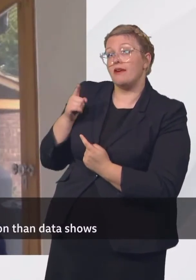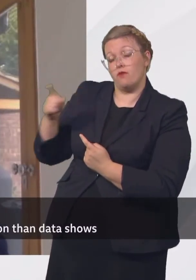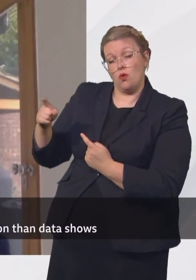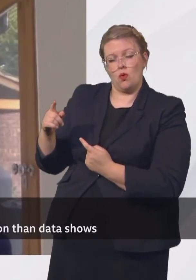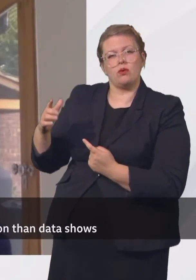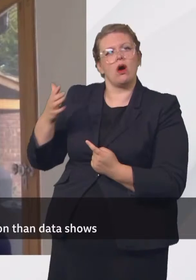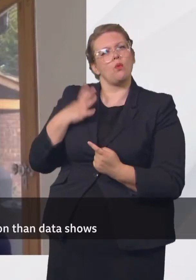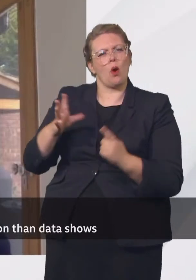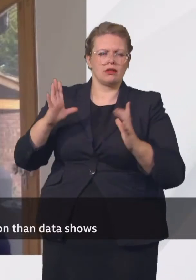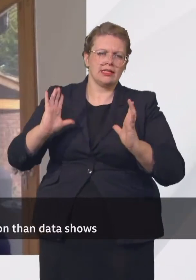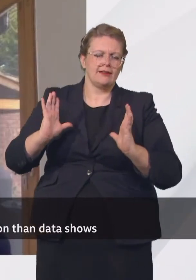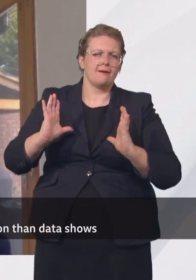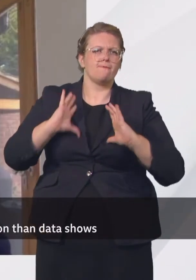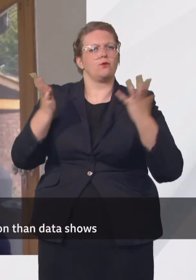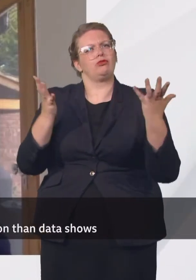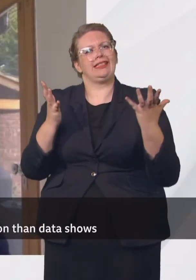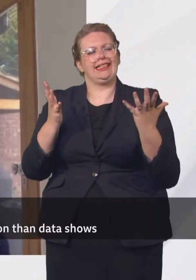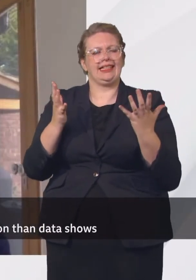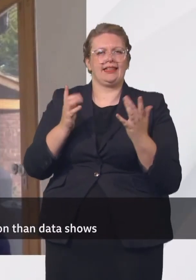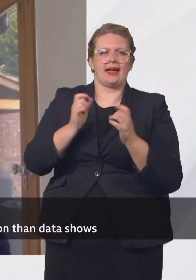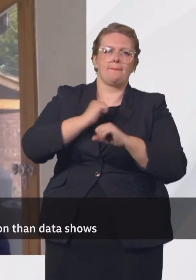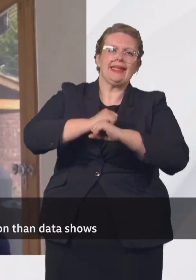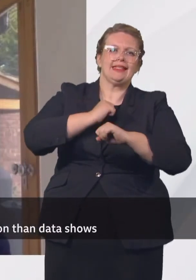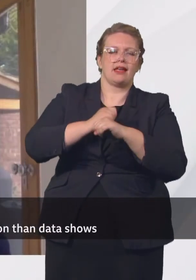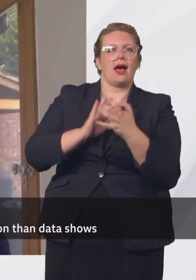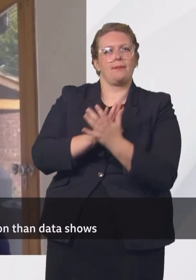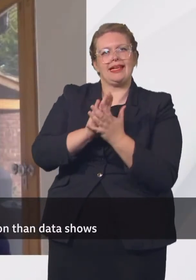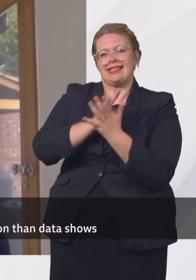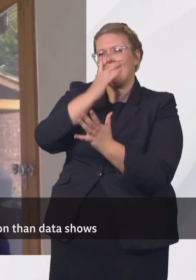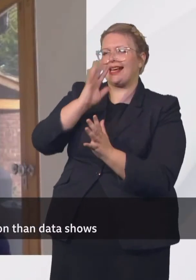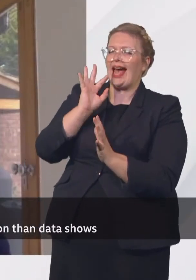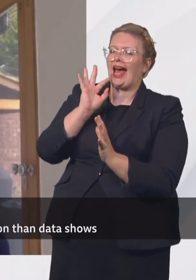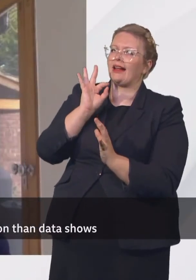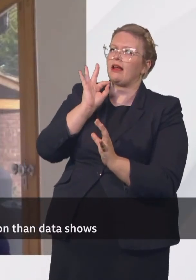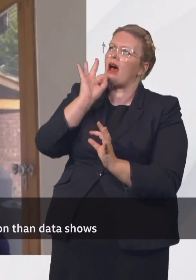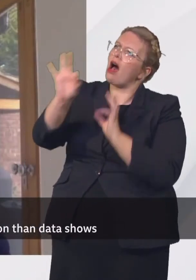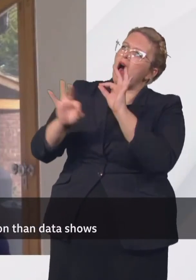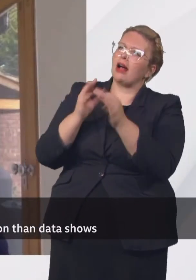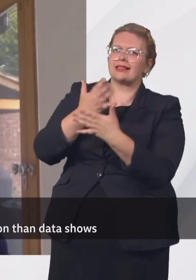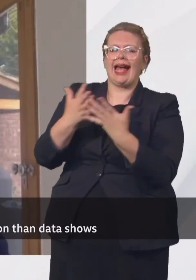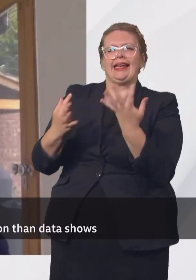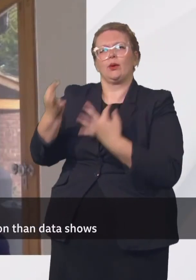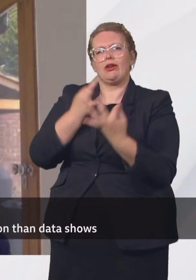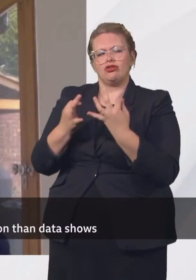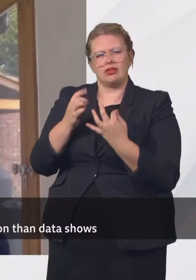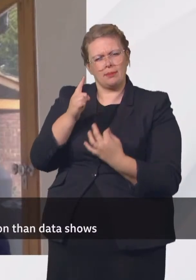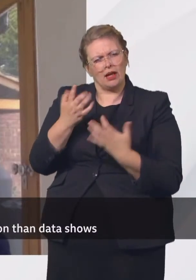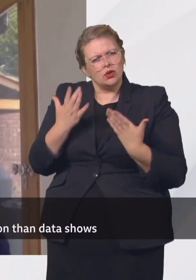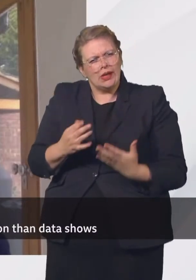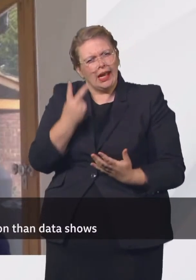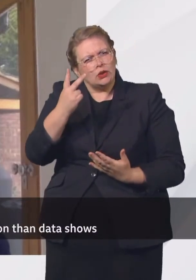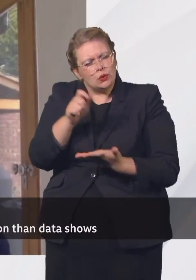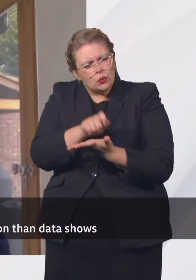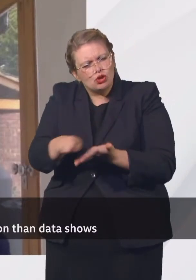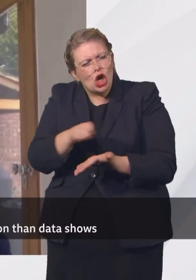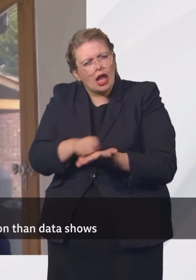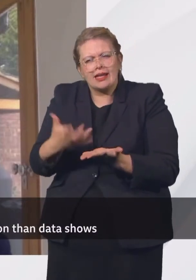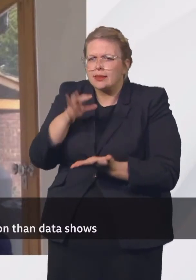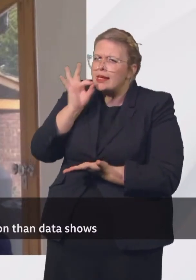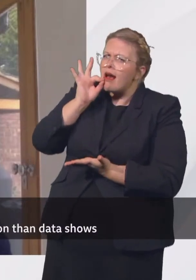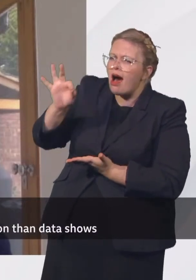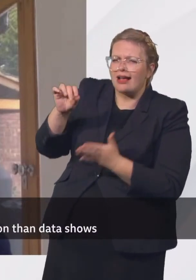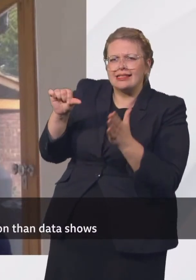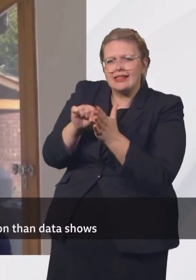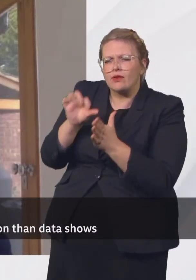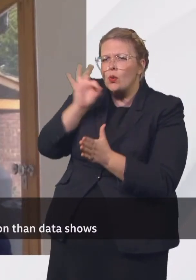ask difficult questions. Yet this evening, you haven't engaged with those questions from Chris or from Laura around Tory sleaze.